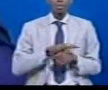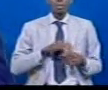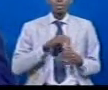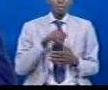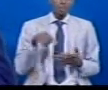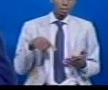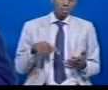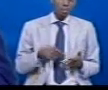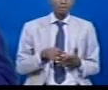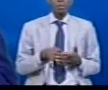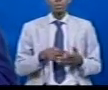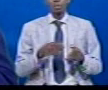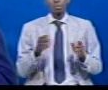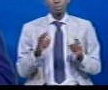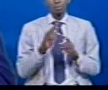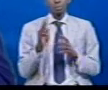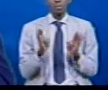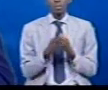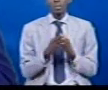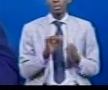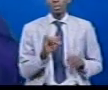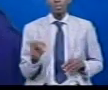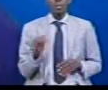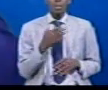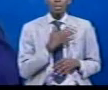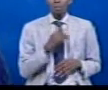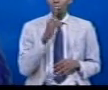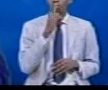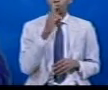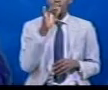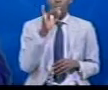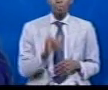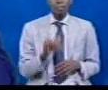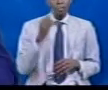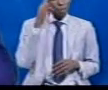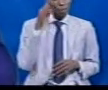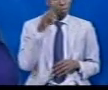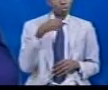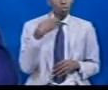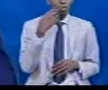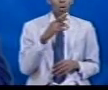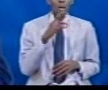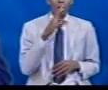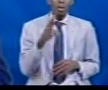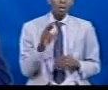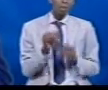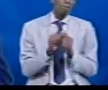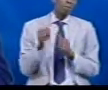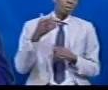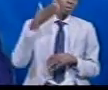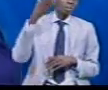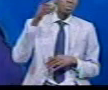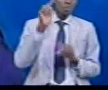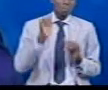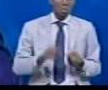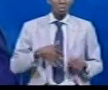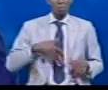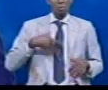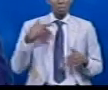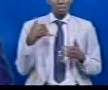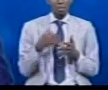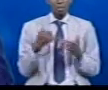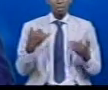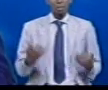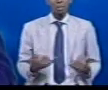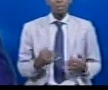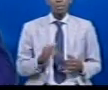camp of meeting. And of course, for those of you far away, you can feel it already. It's my pleasure to